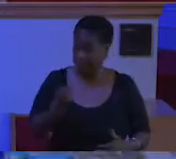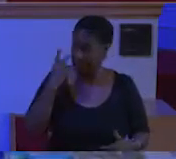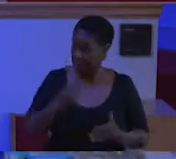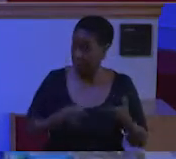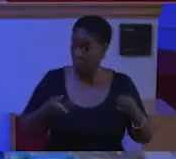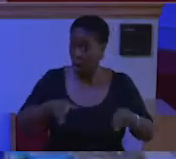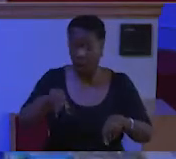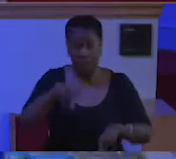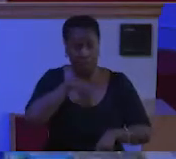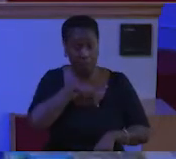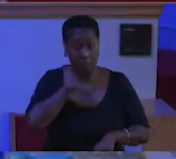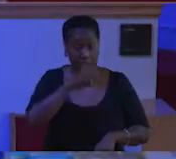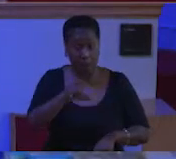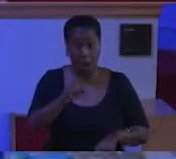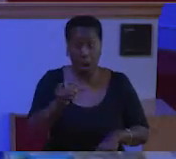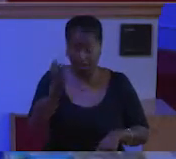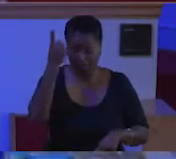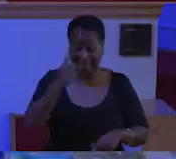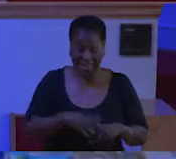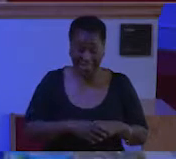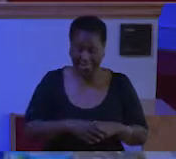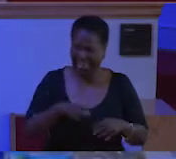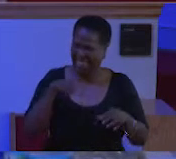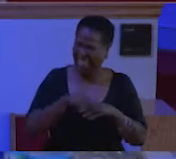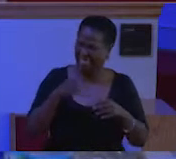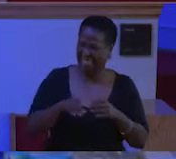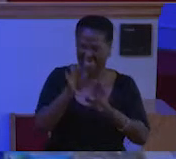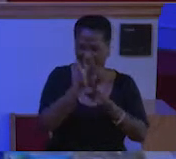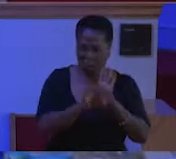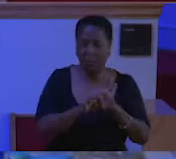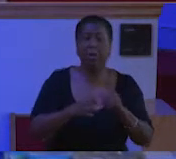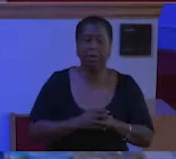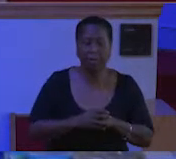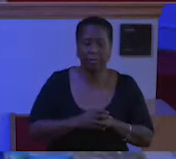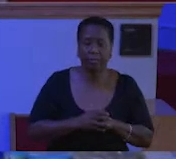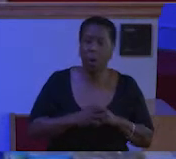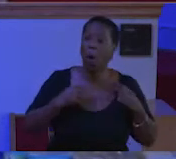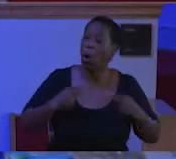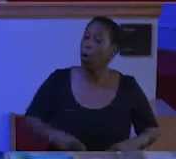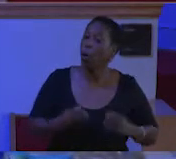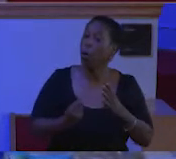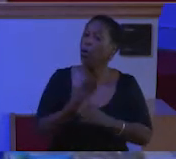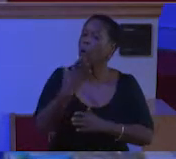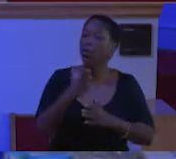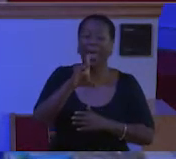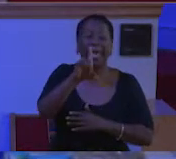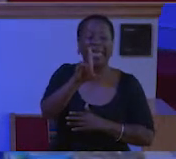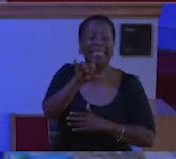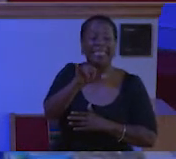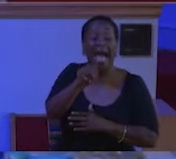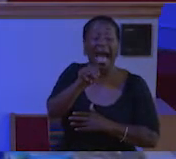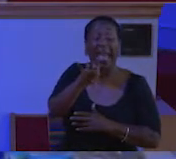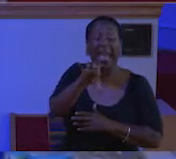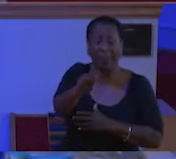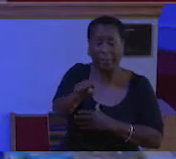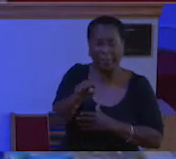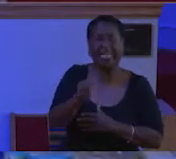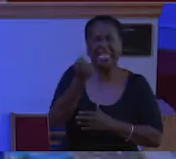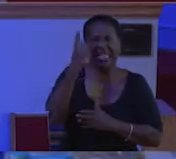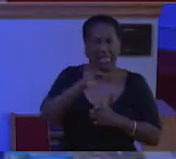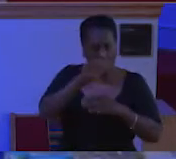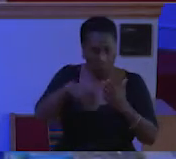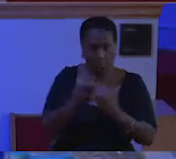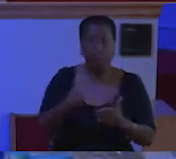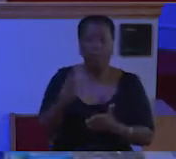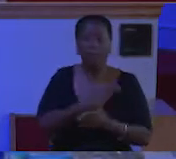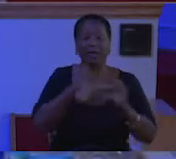Paul understood in this formula here on human growth and dynamics is that he understands all of us can